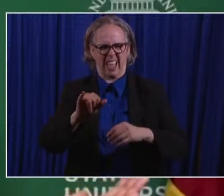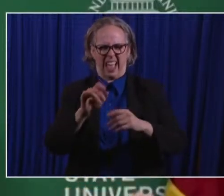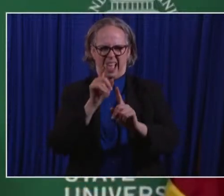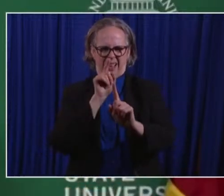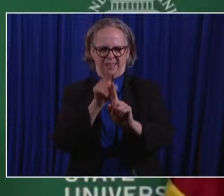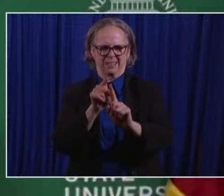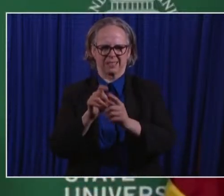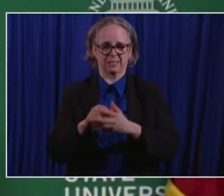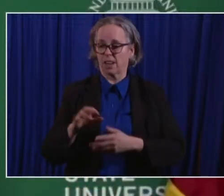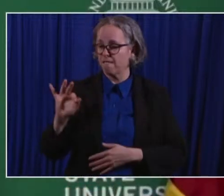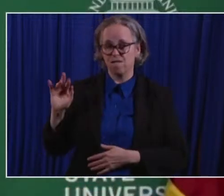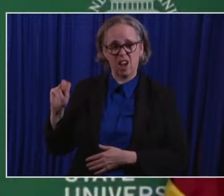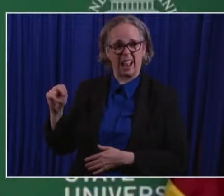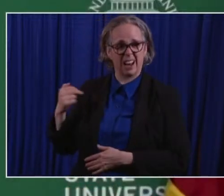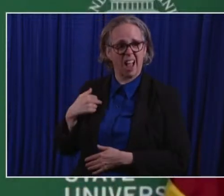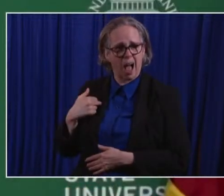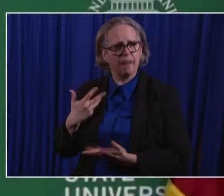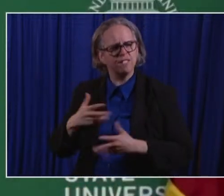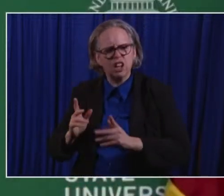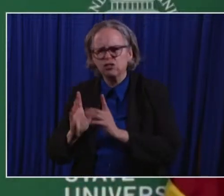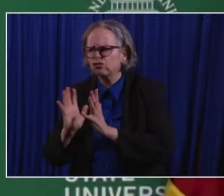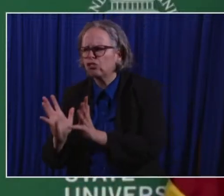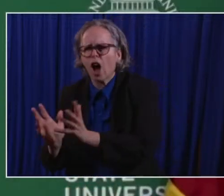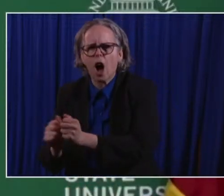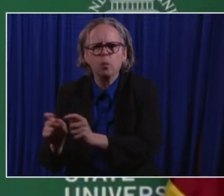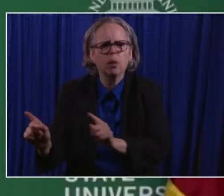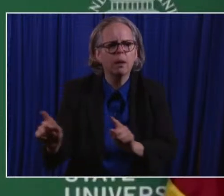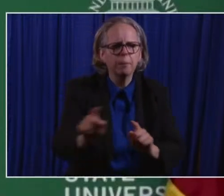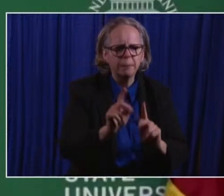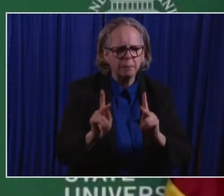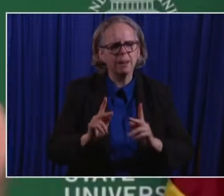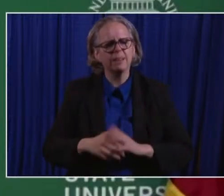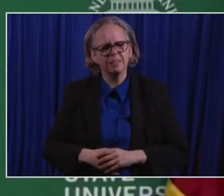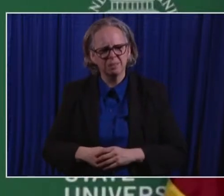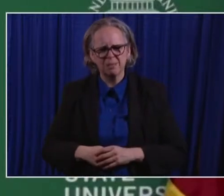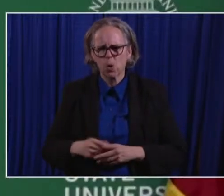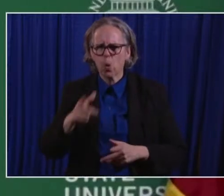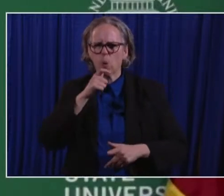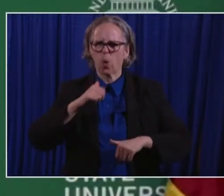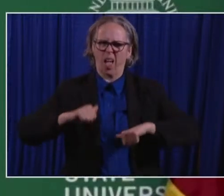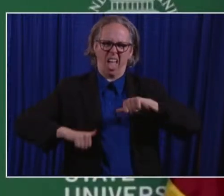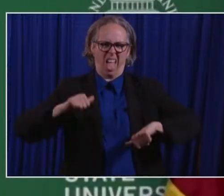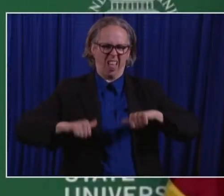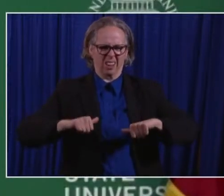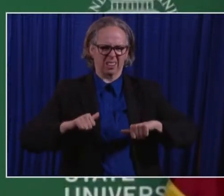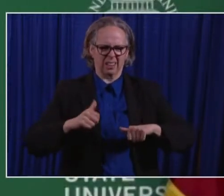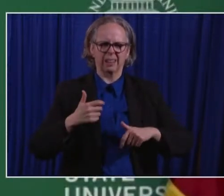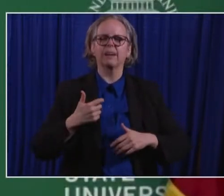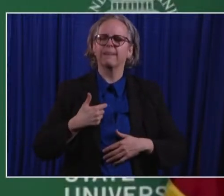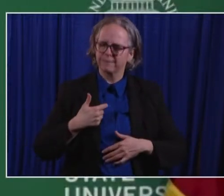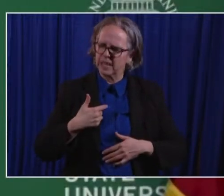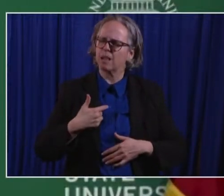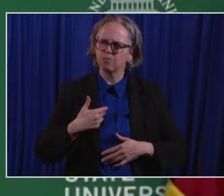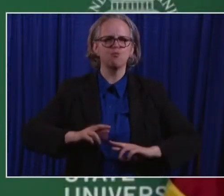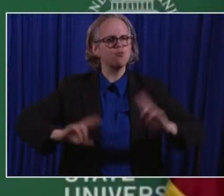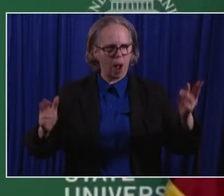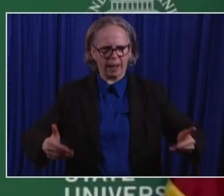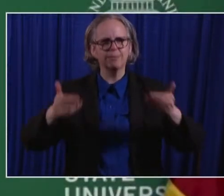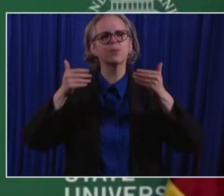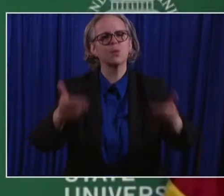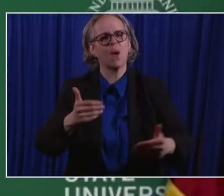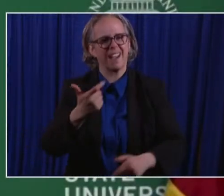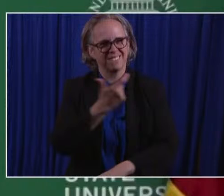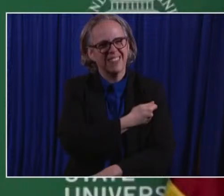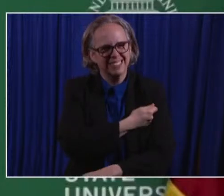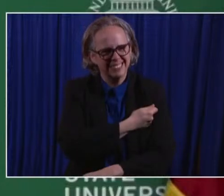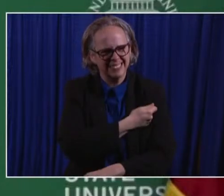to some of them. I mean, they didn't self-identify that way, but they hadn't got it yet. But today they decided, I'm going to go get it. And so what we have to do is